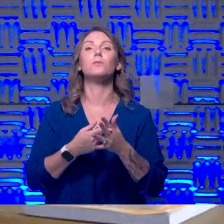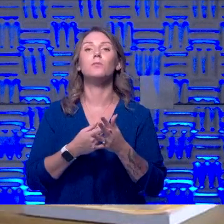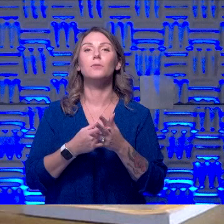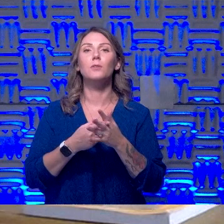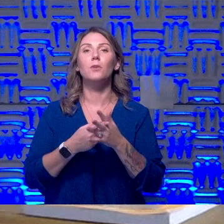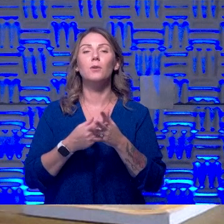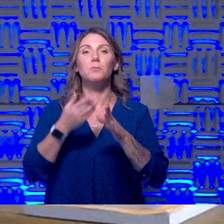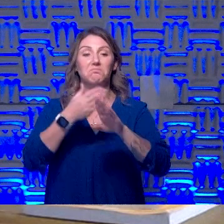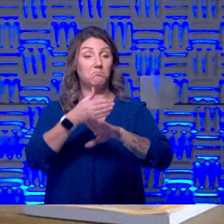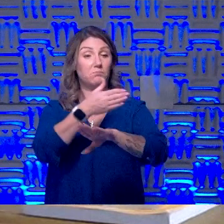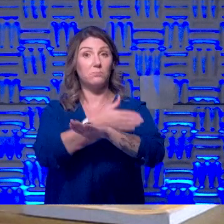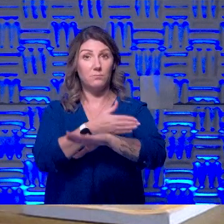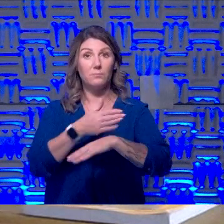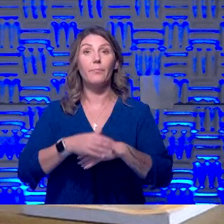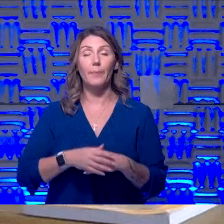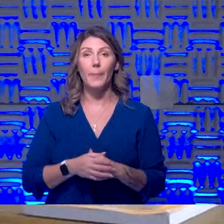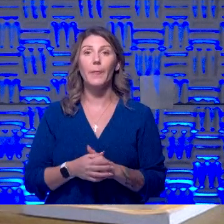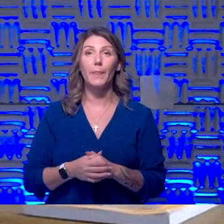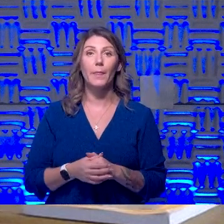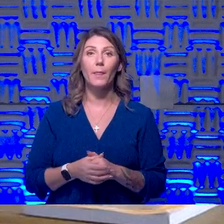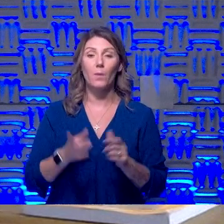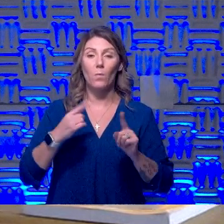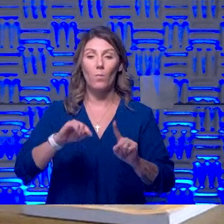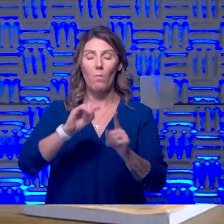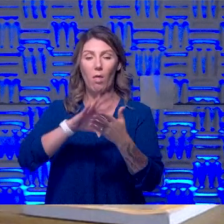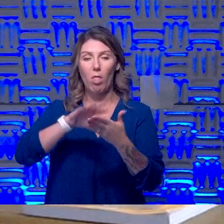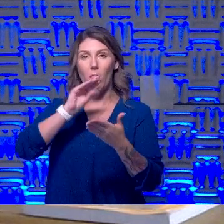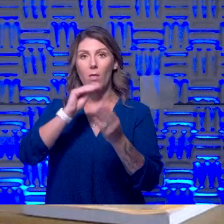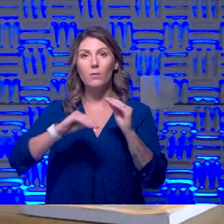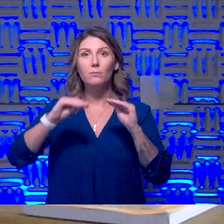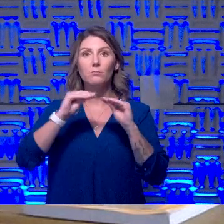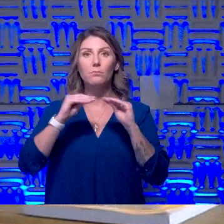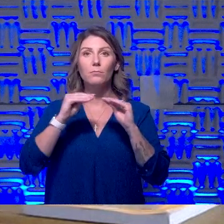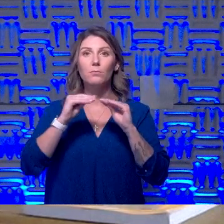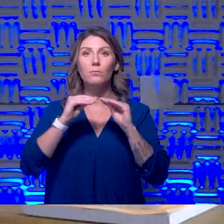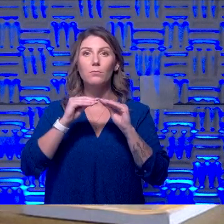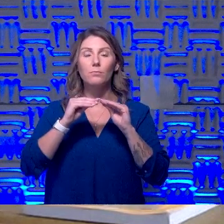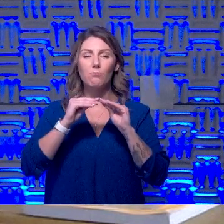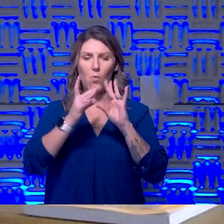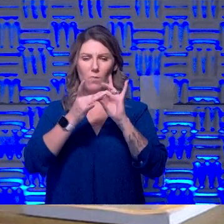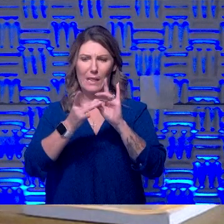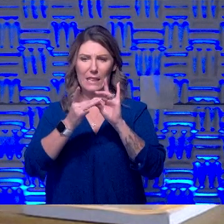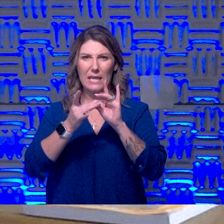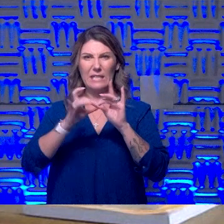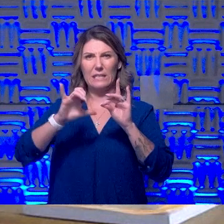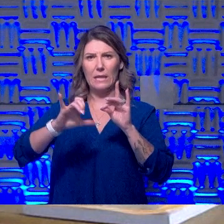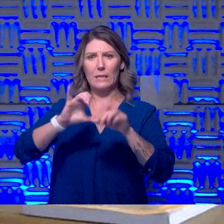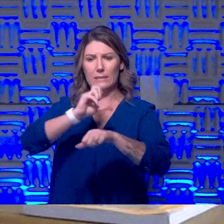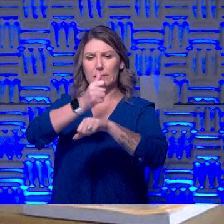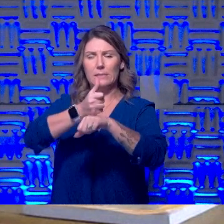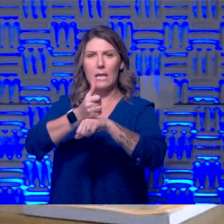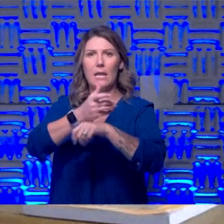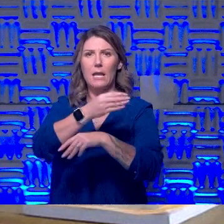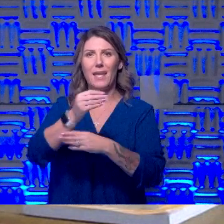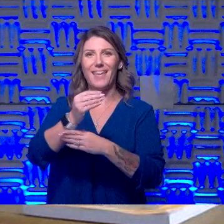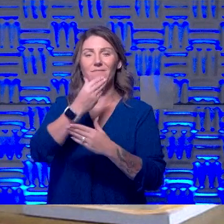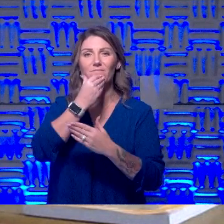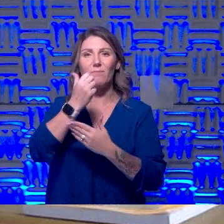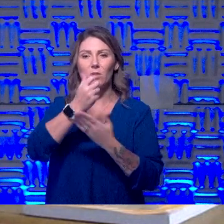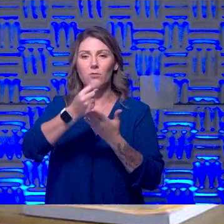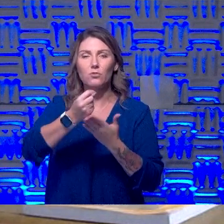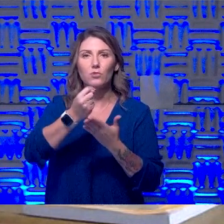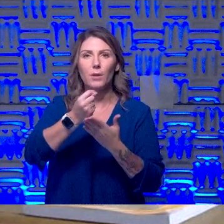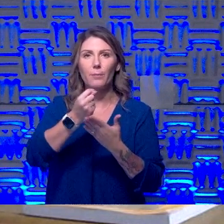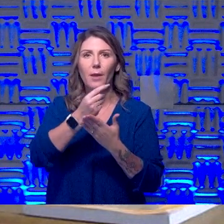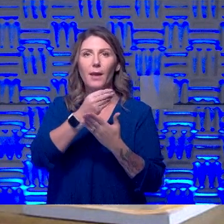better as we've learned more about the setting, as we've gotten better at treatment